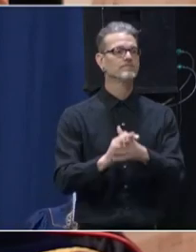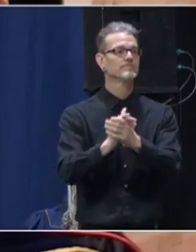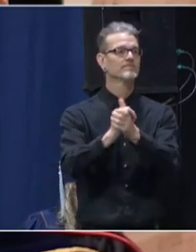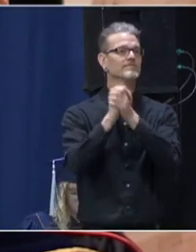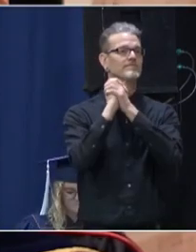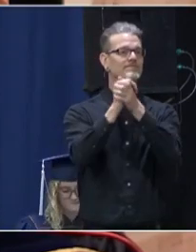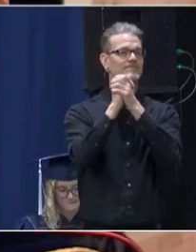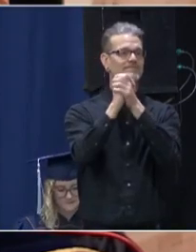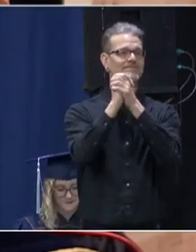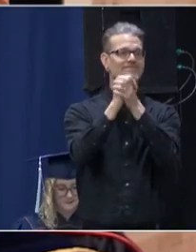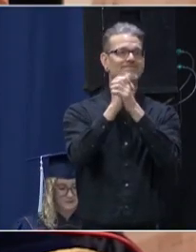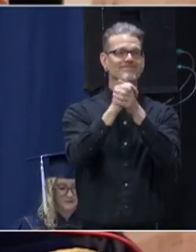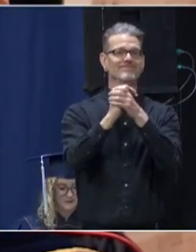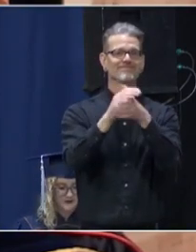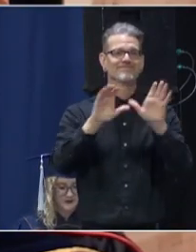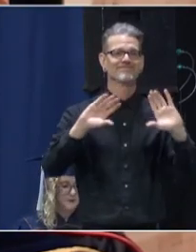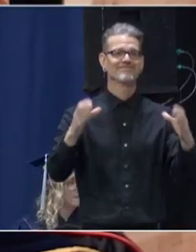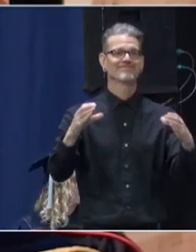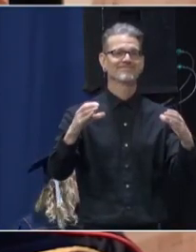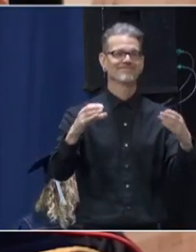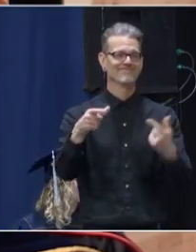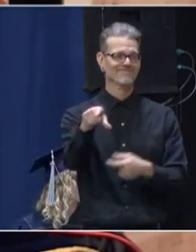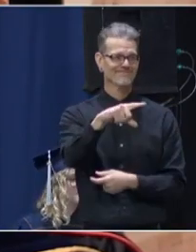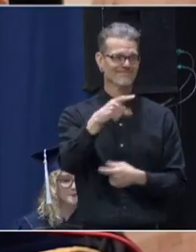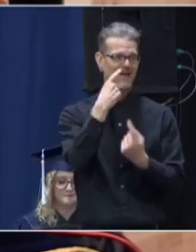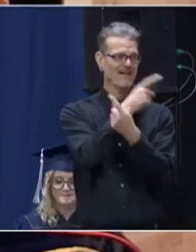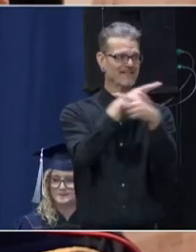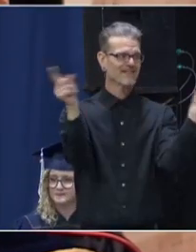Congratulations, graduates. I declare the